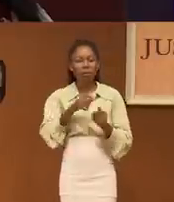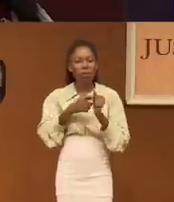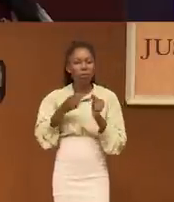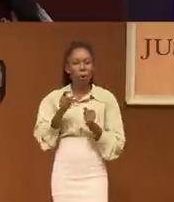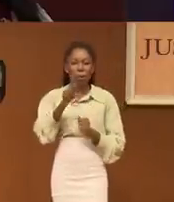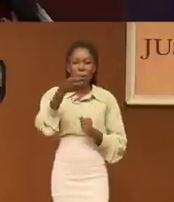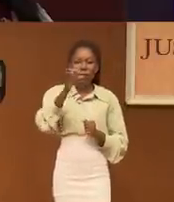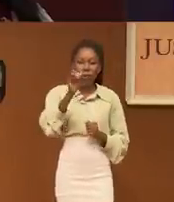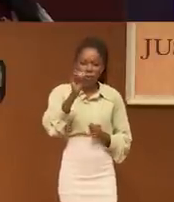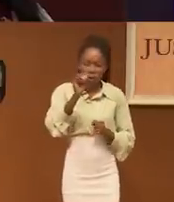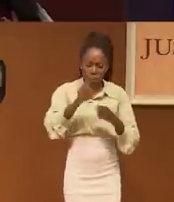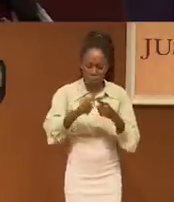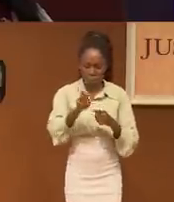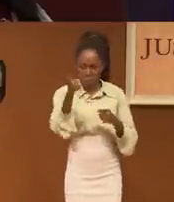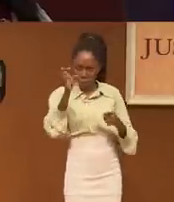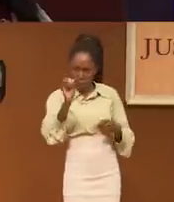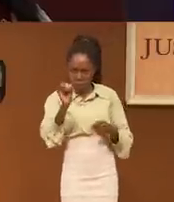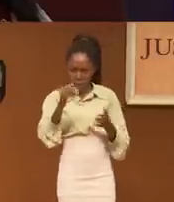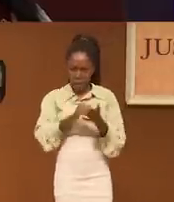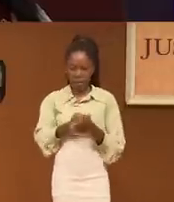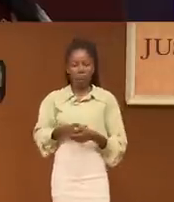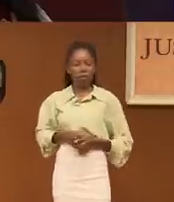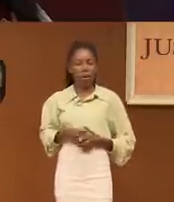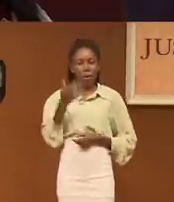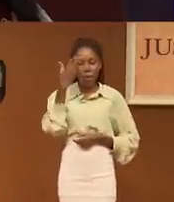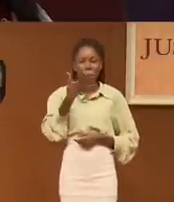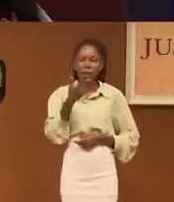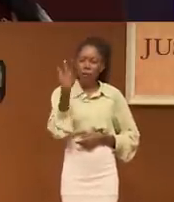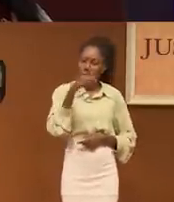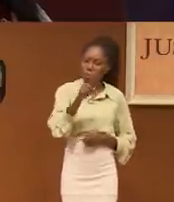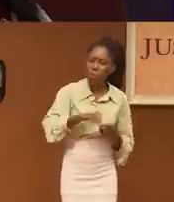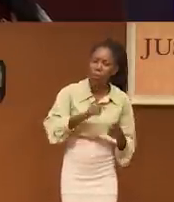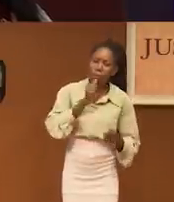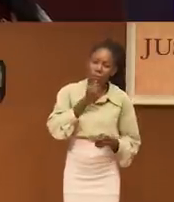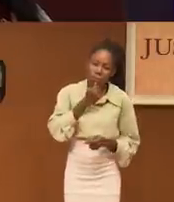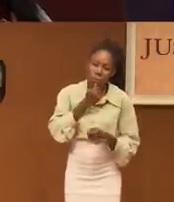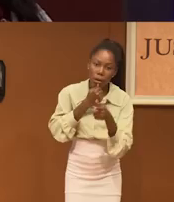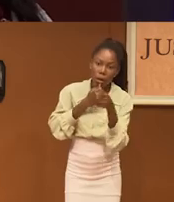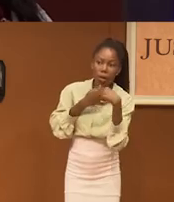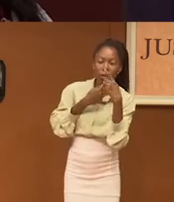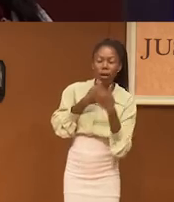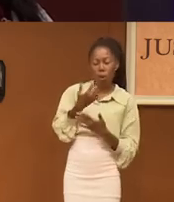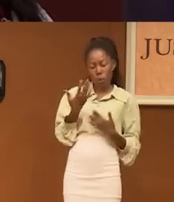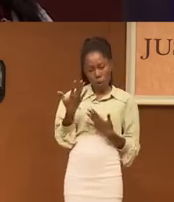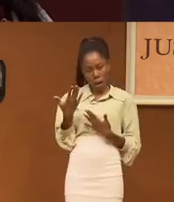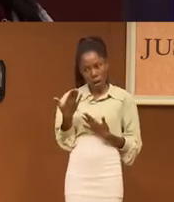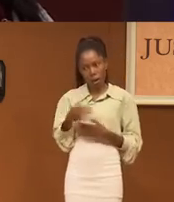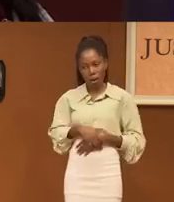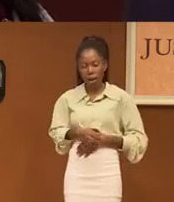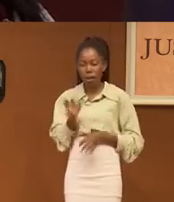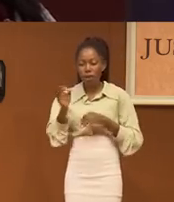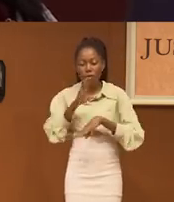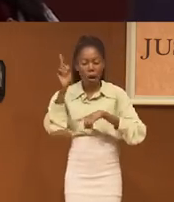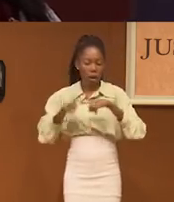to 250. It's not easy. Be patient with us. Now say, okay, when are you going to pay? If you do not